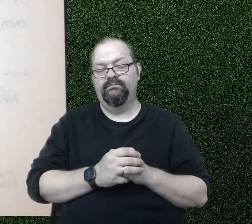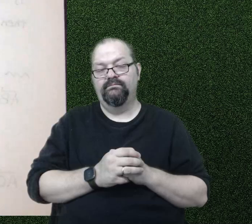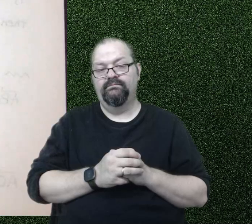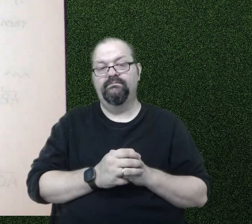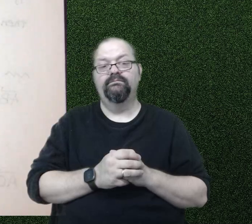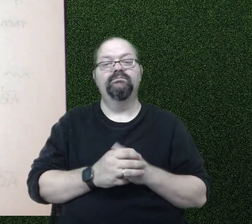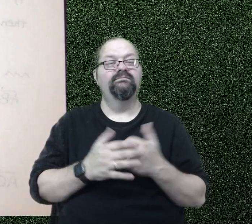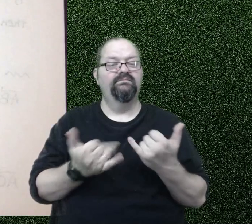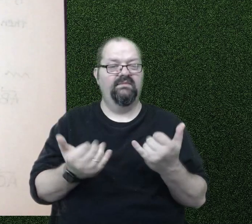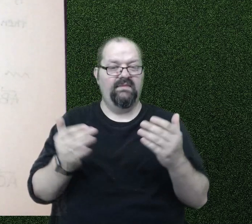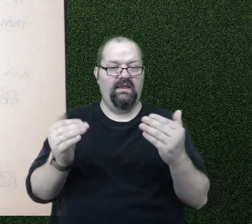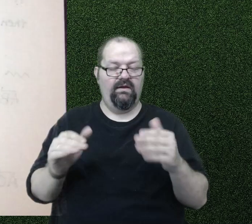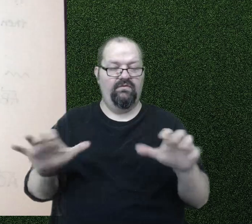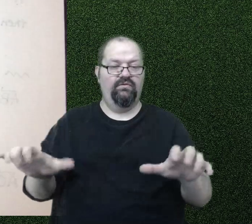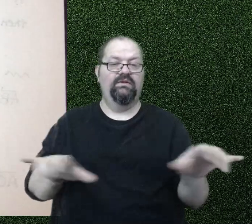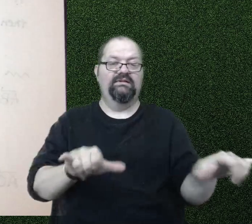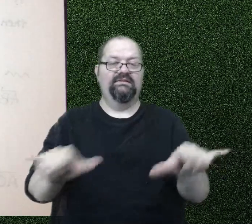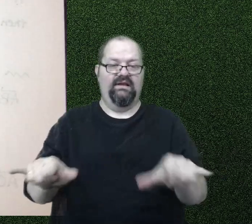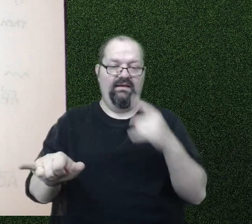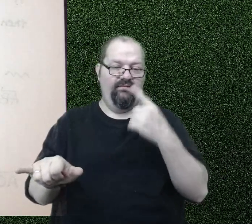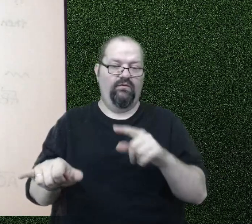And we can do the same thing for T2.